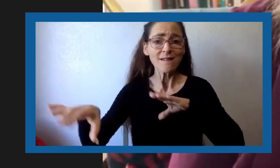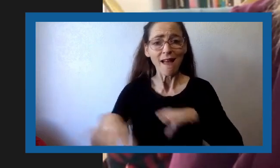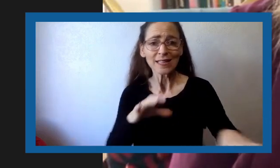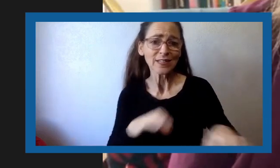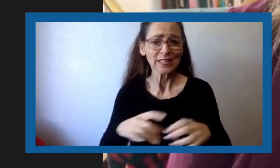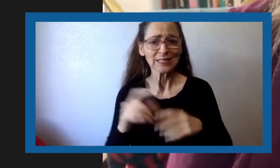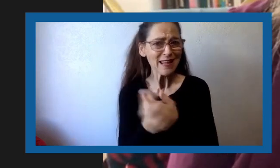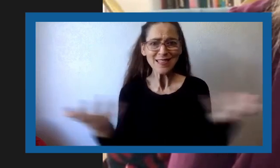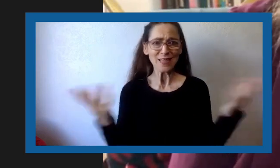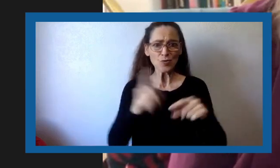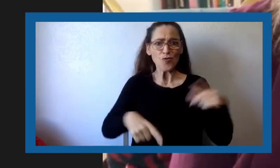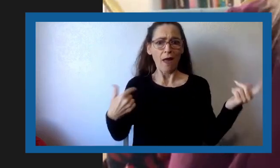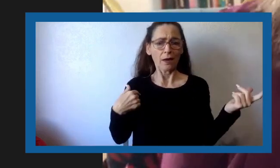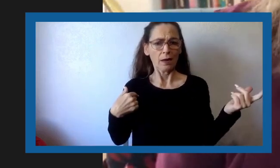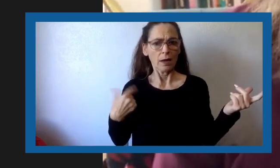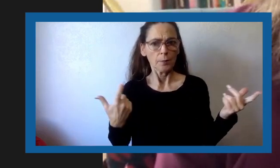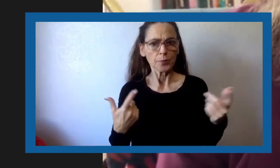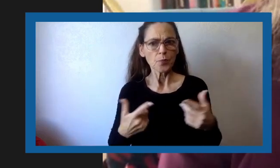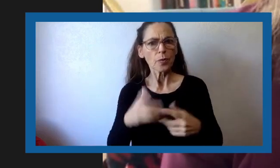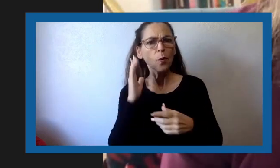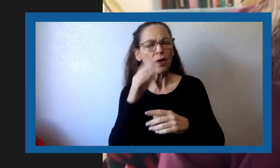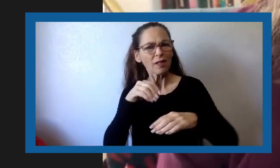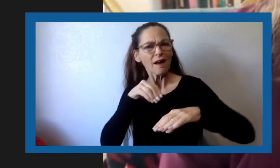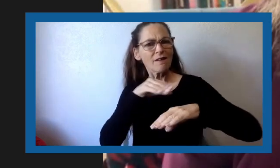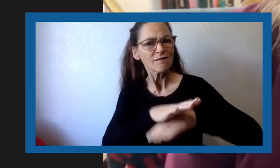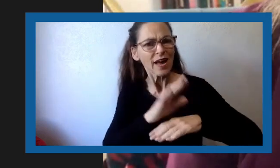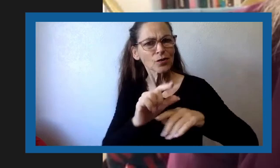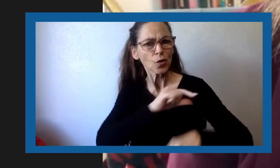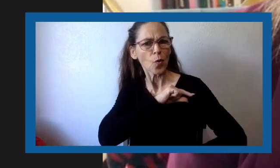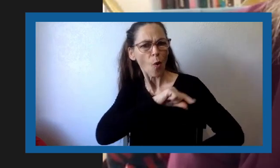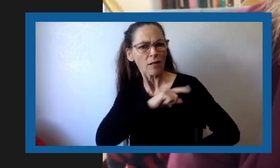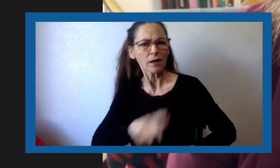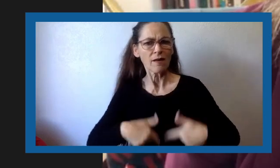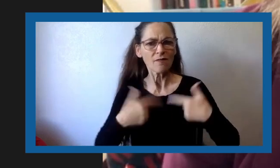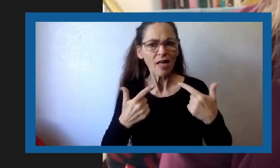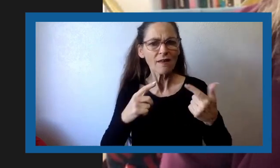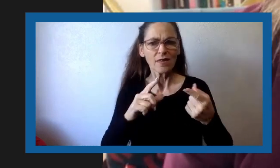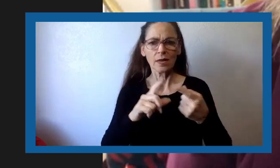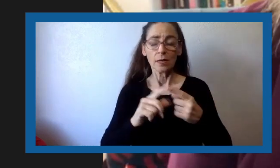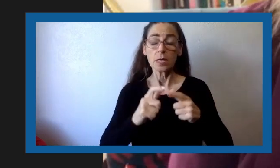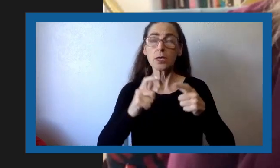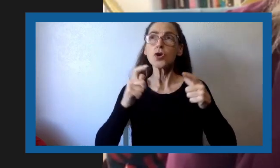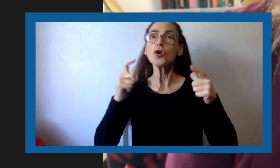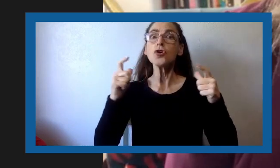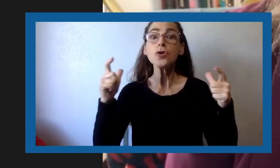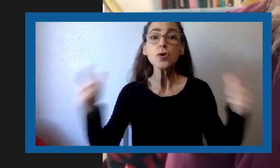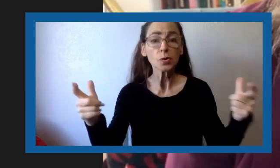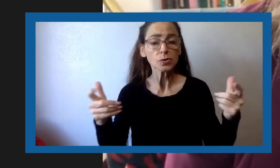anything, that's obviously going to affect your quality of life in a huge way.